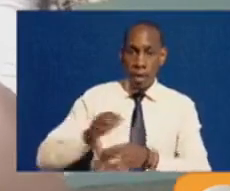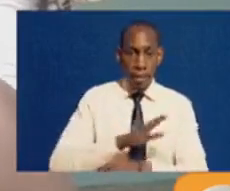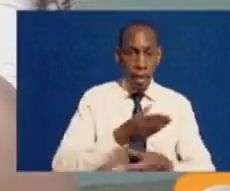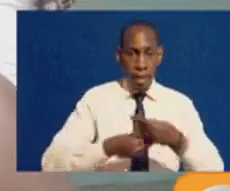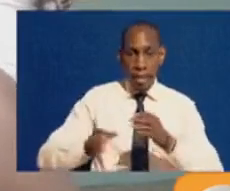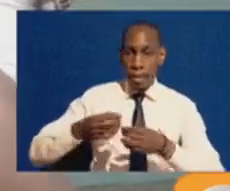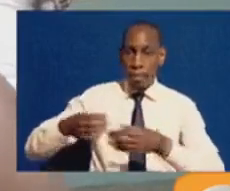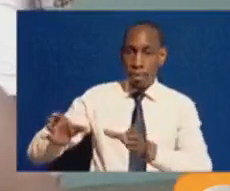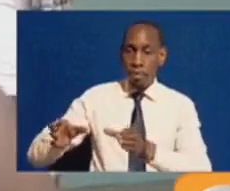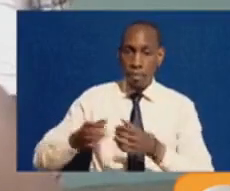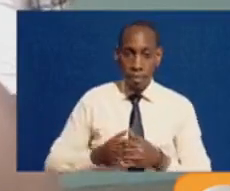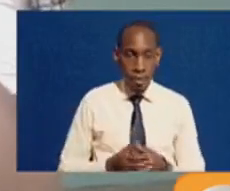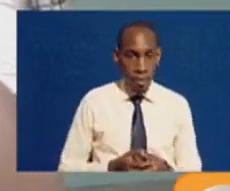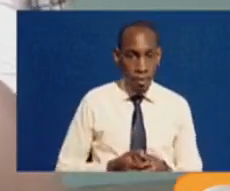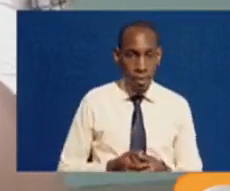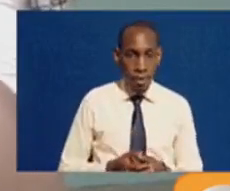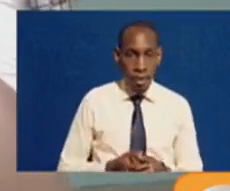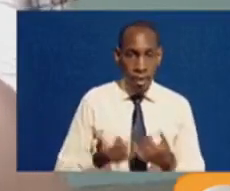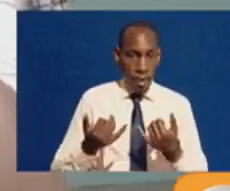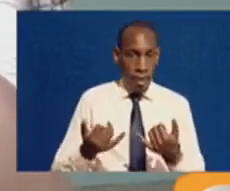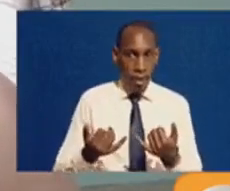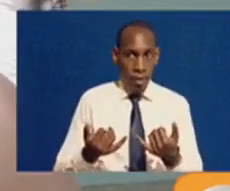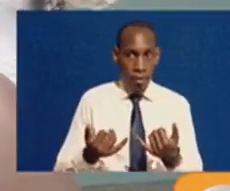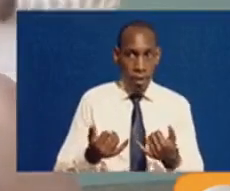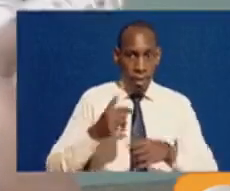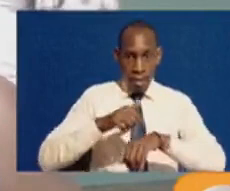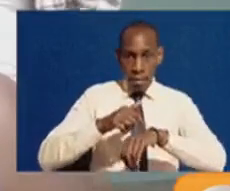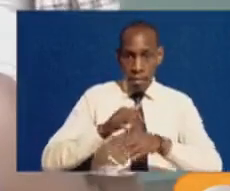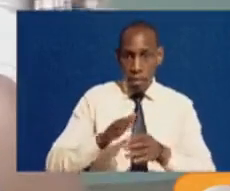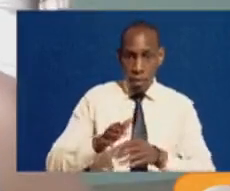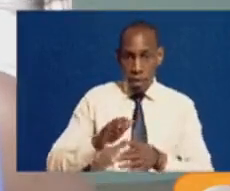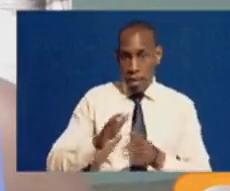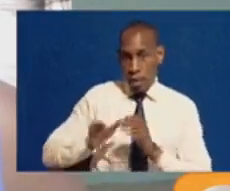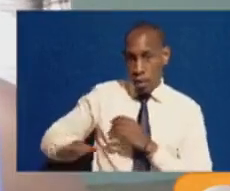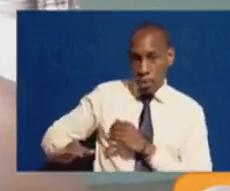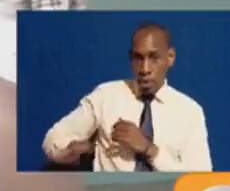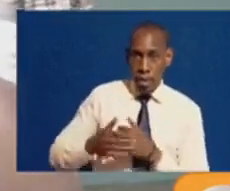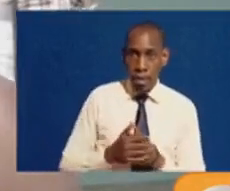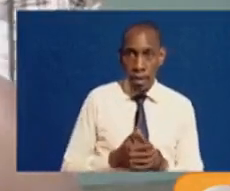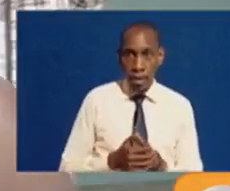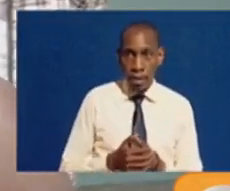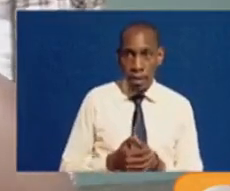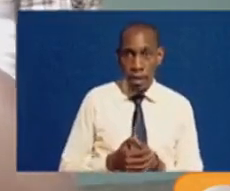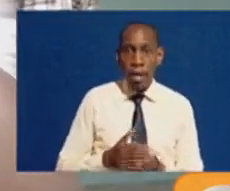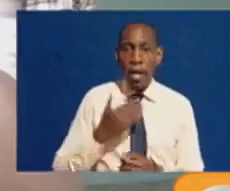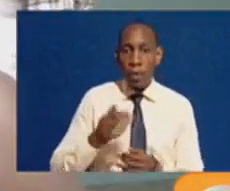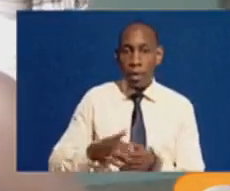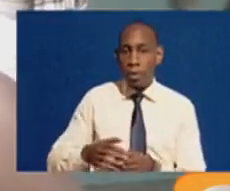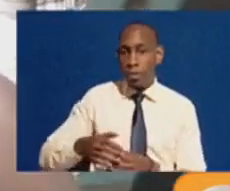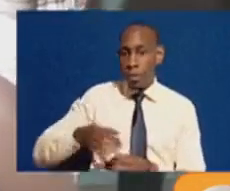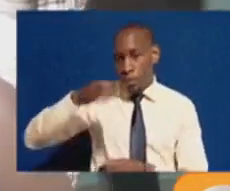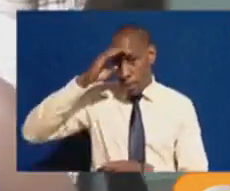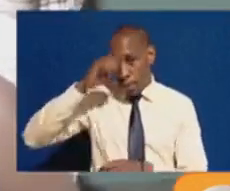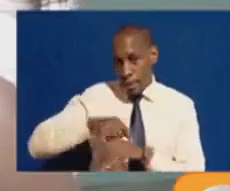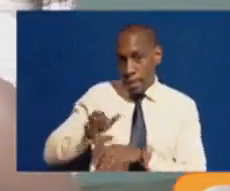amuzie pombe. Na kulingana na masaa ilikuwa karibu asubuhi. Ati atoe lock. Sasa